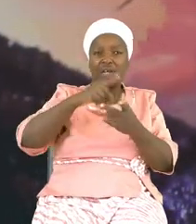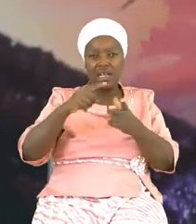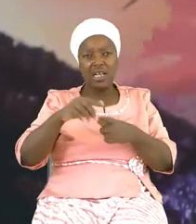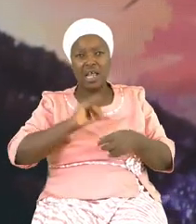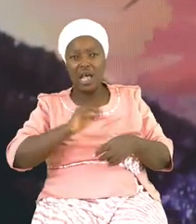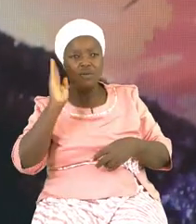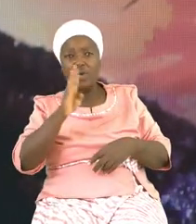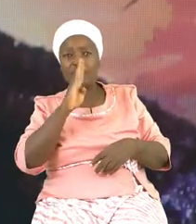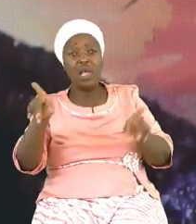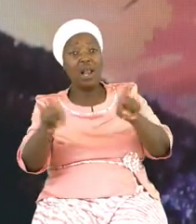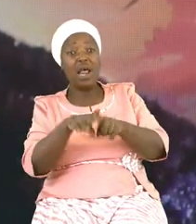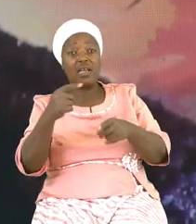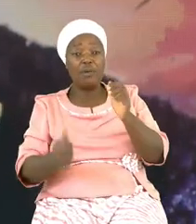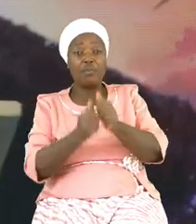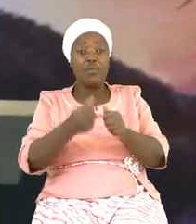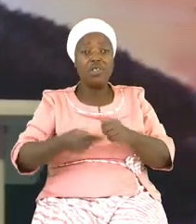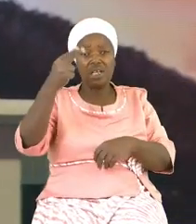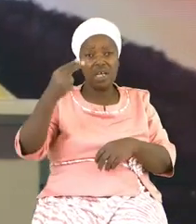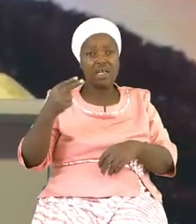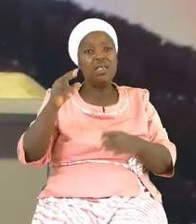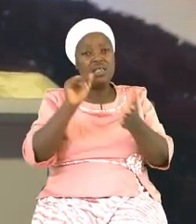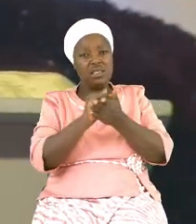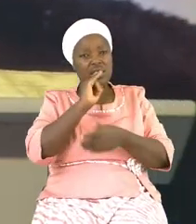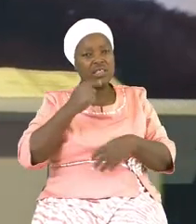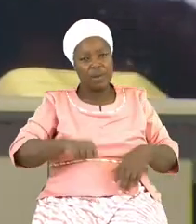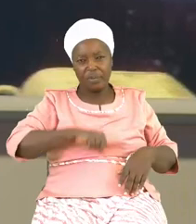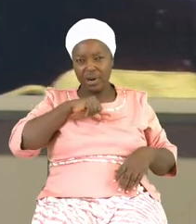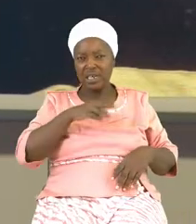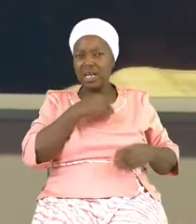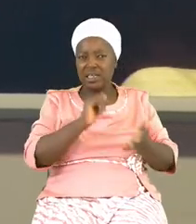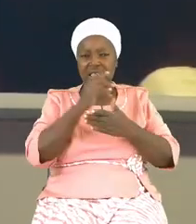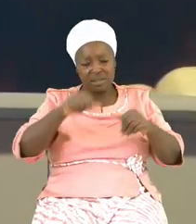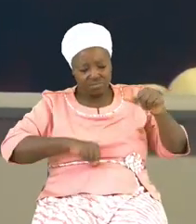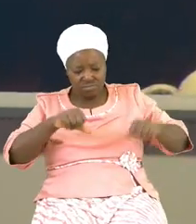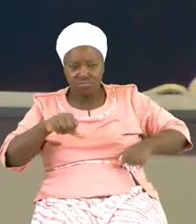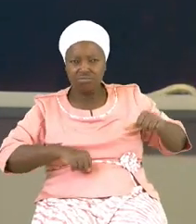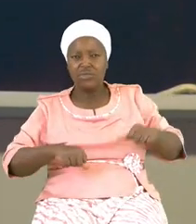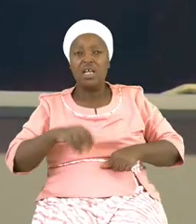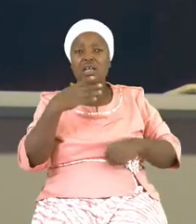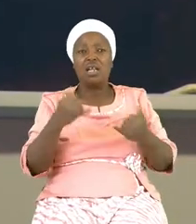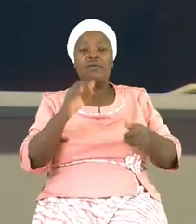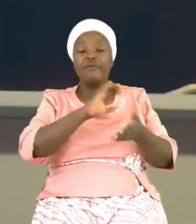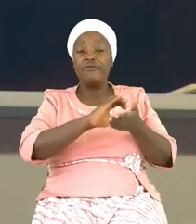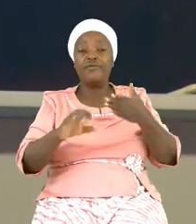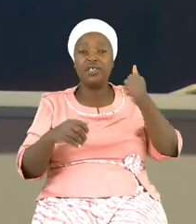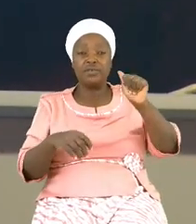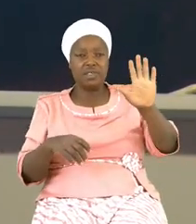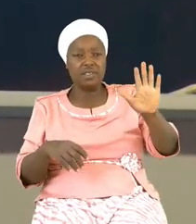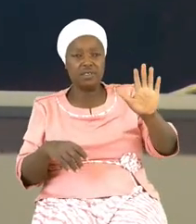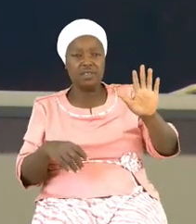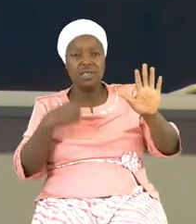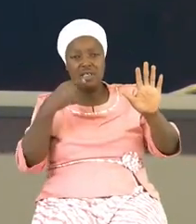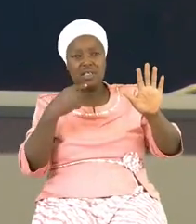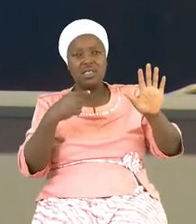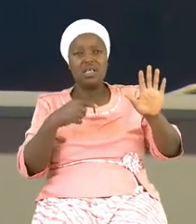the Most High. That's the pride, and that's the haughtiness. Look at this now in verse 15. It says,